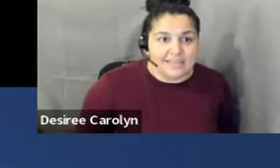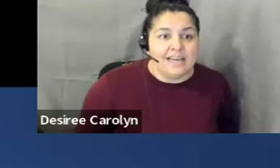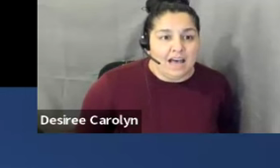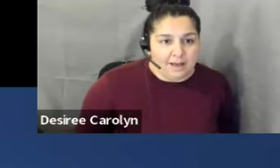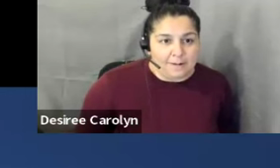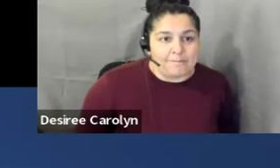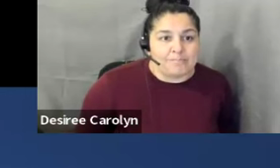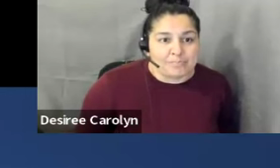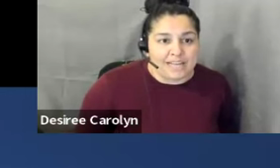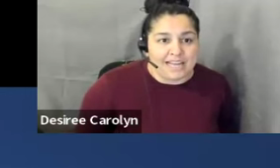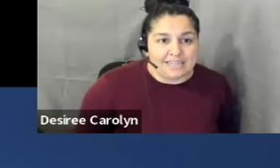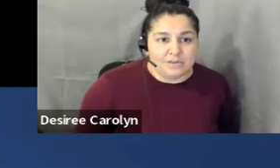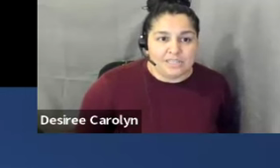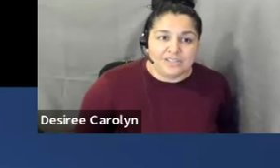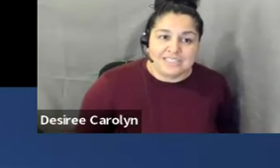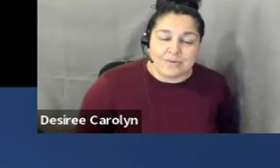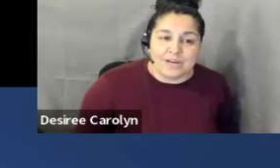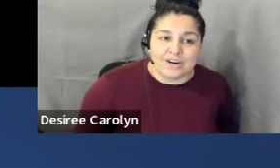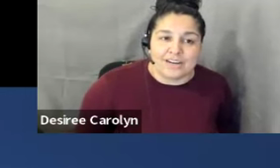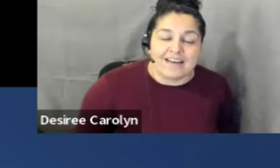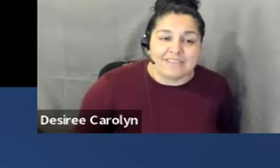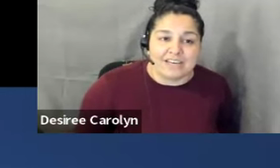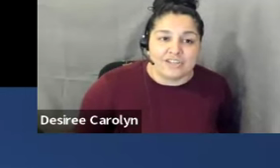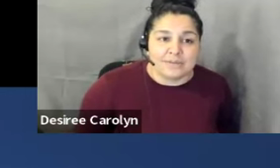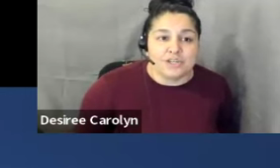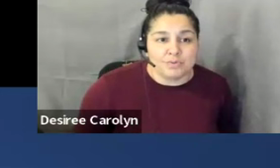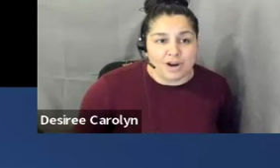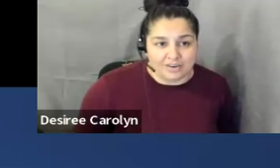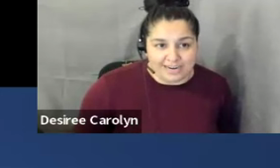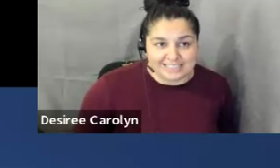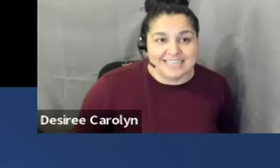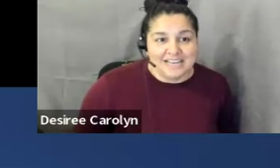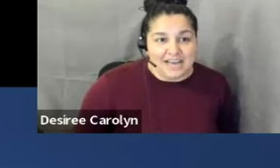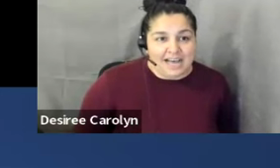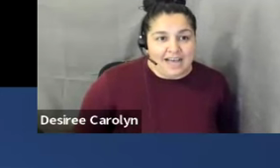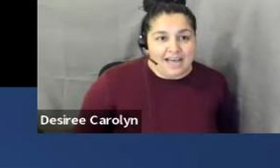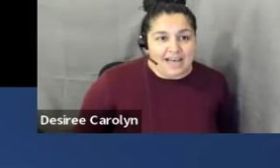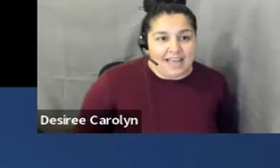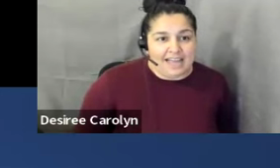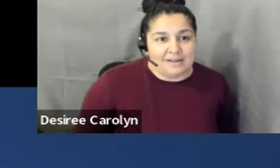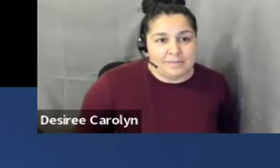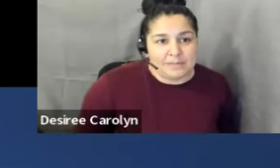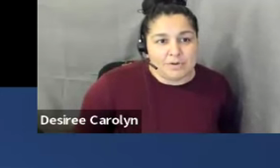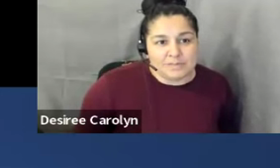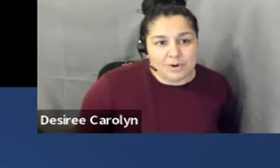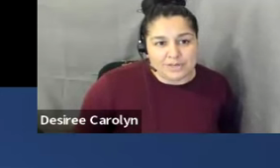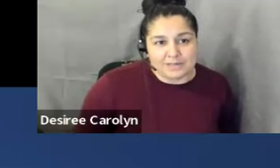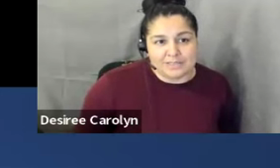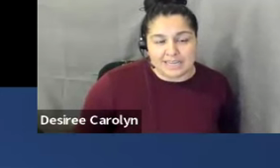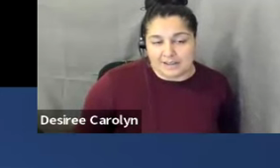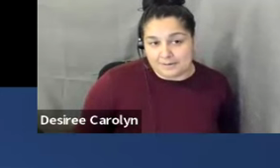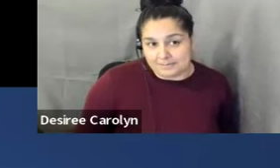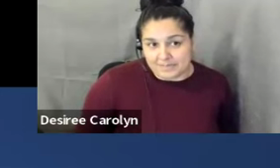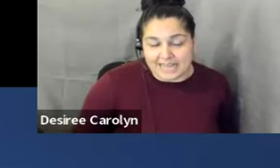movement. And it looks like we are having some good progress. But the most